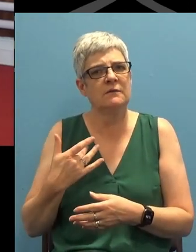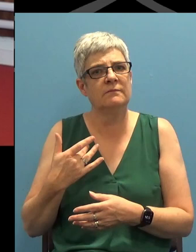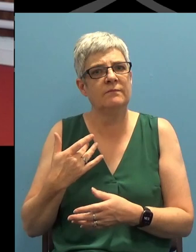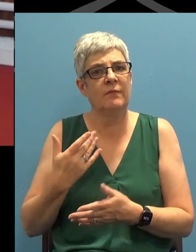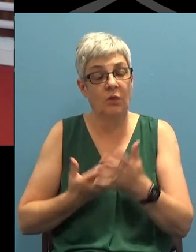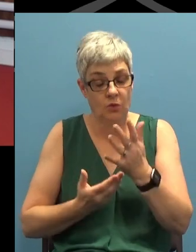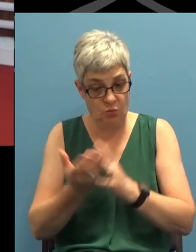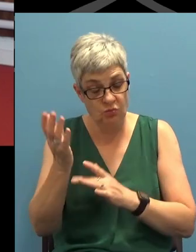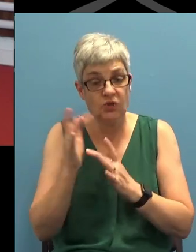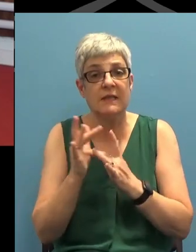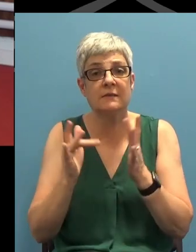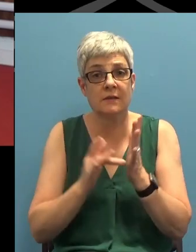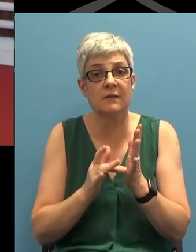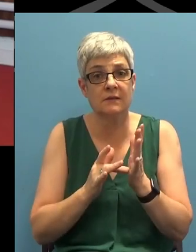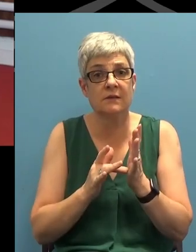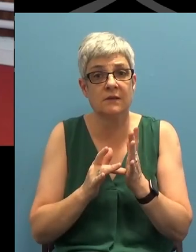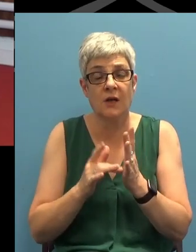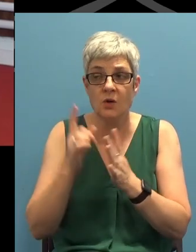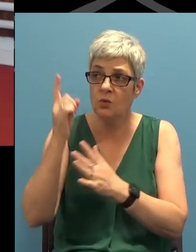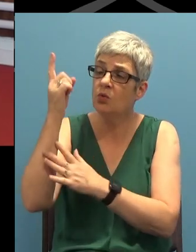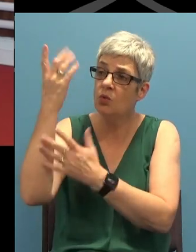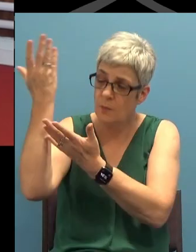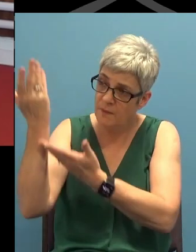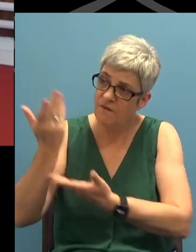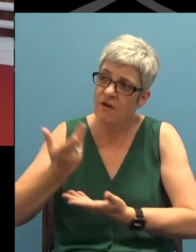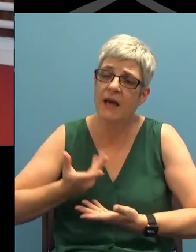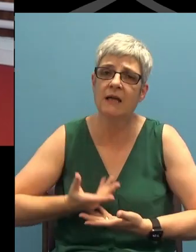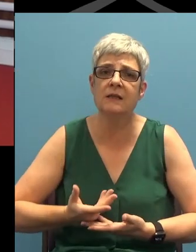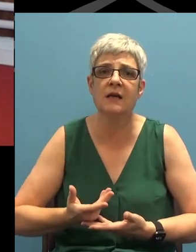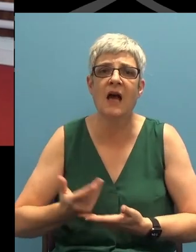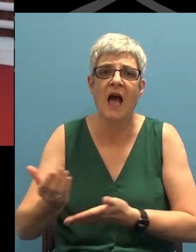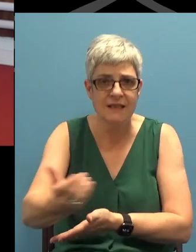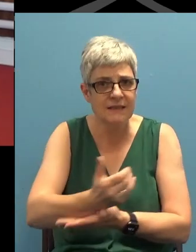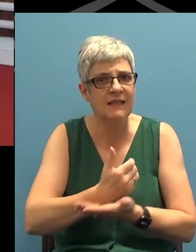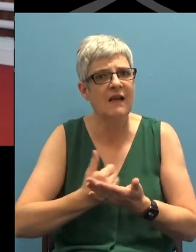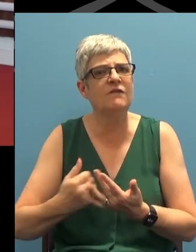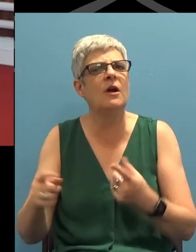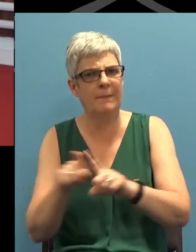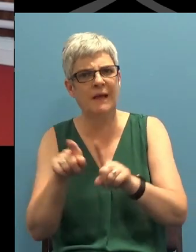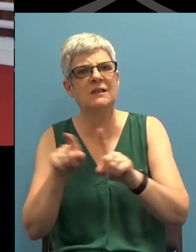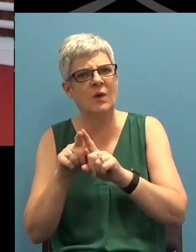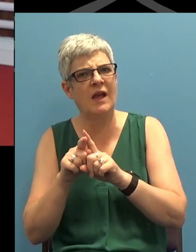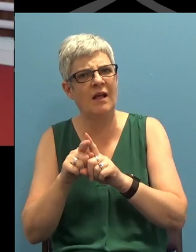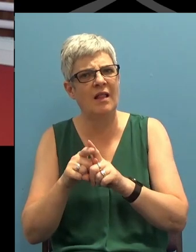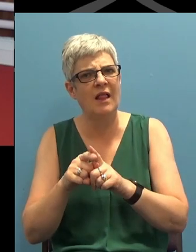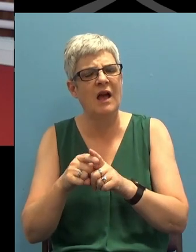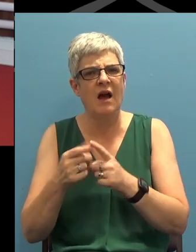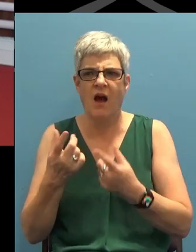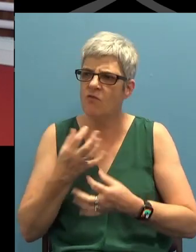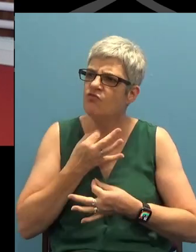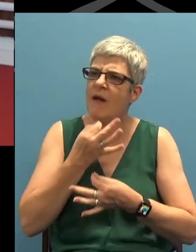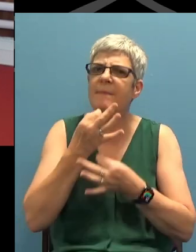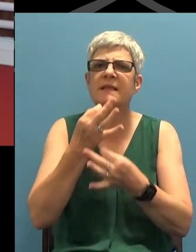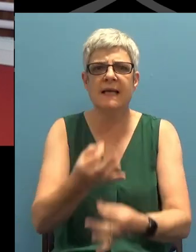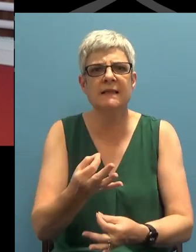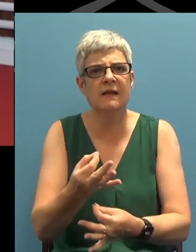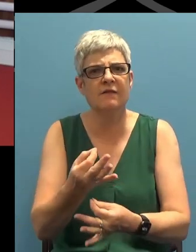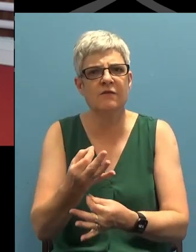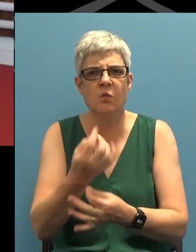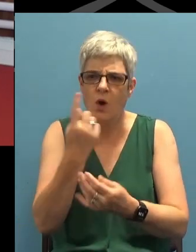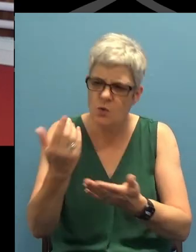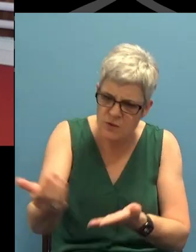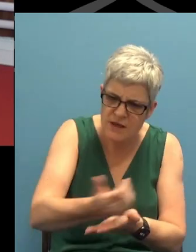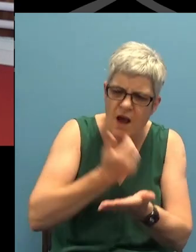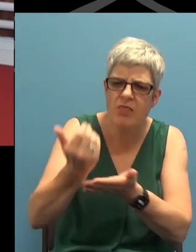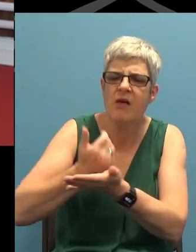And Jesus, you are provide us with a Savior, but also a representative, one who might gather us up, one